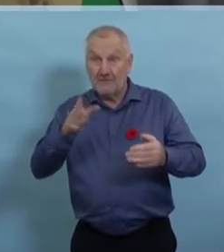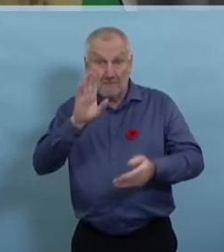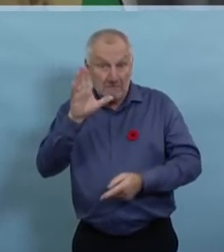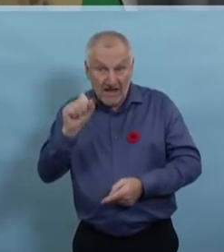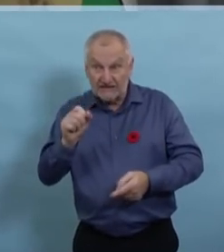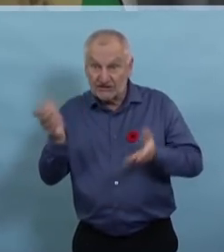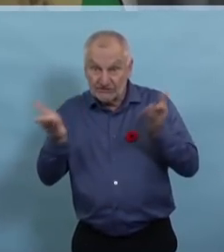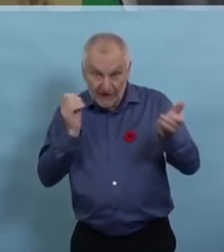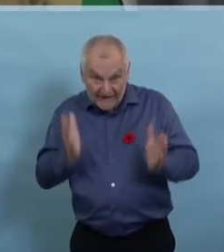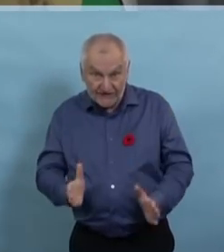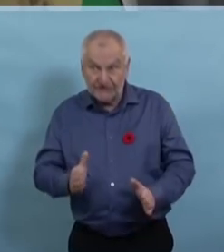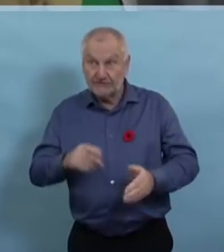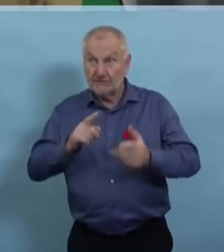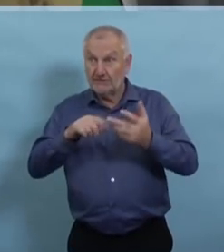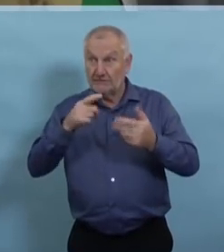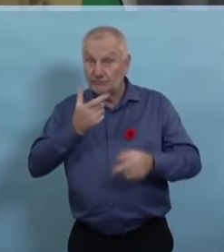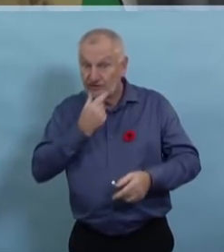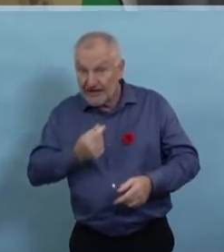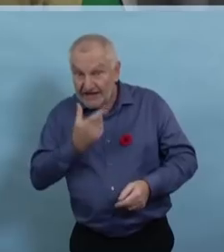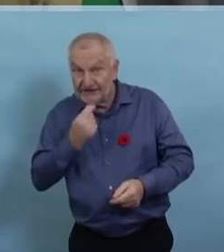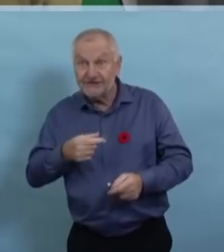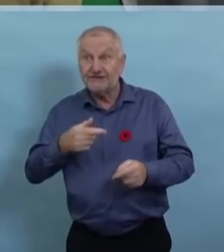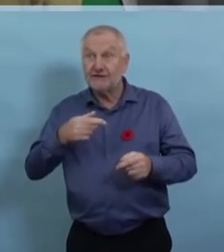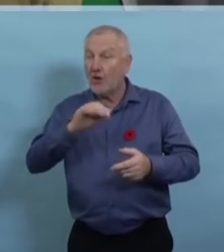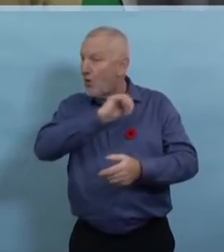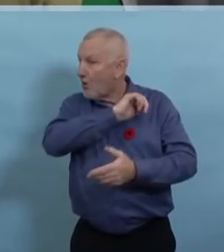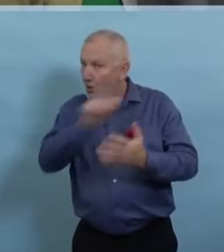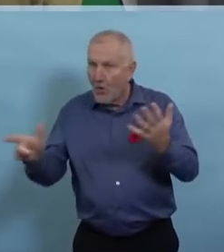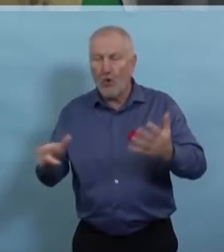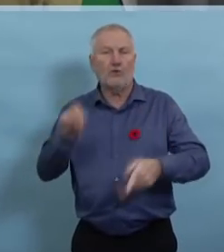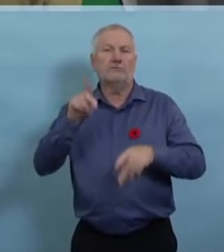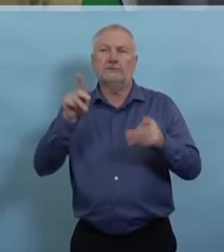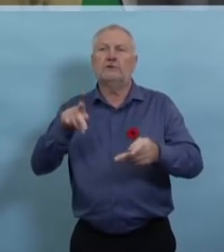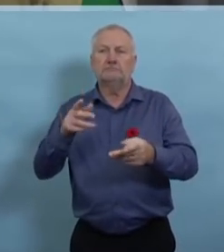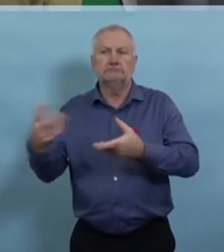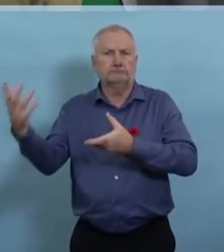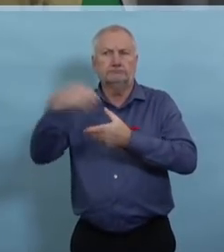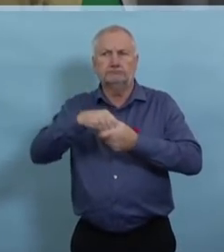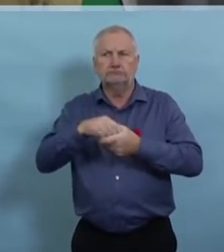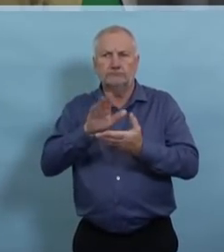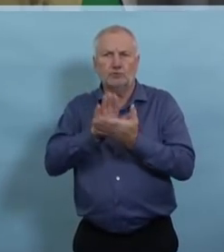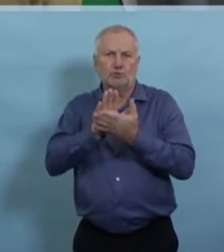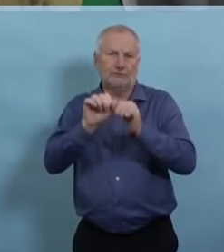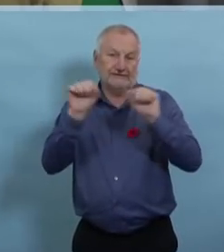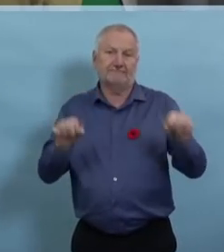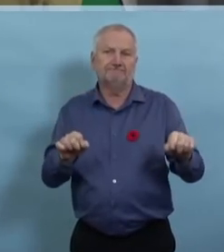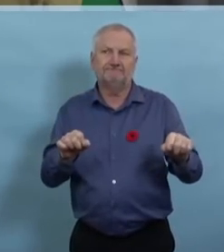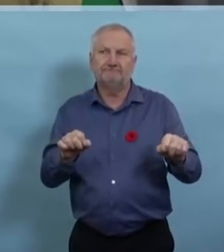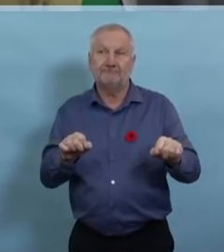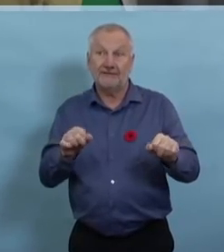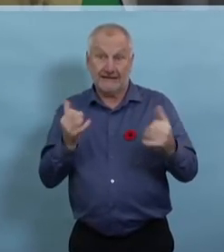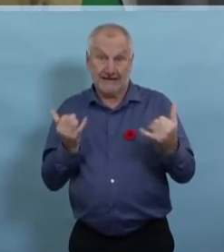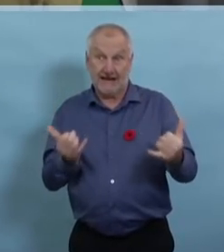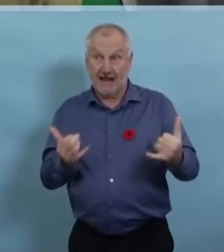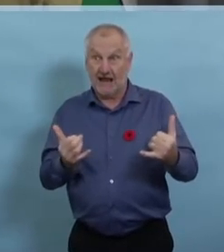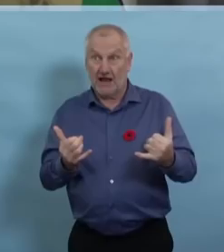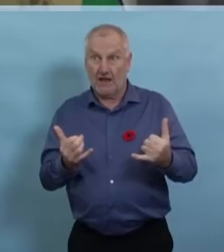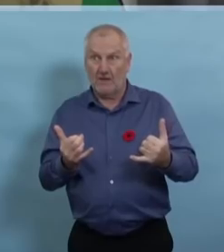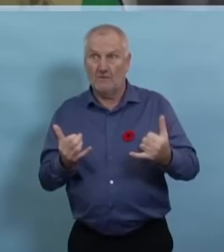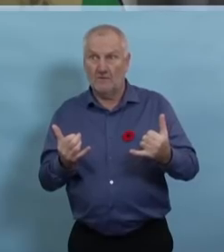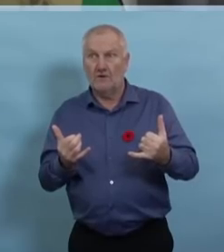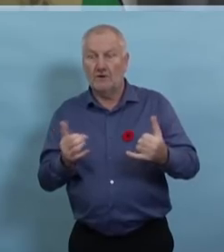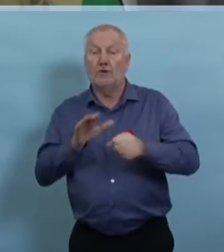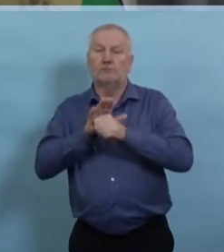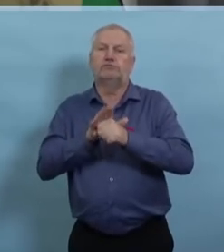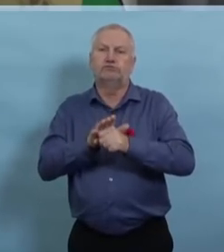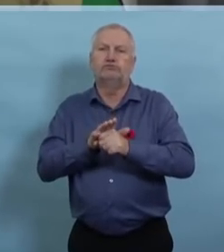janitors, everyone who's involved in the school system, this is a stressful time. And they are in a